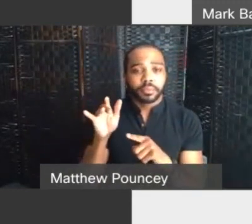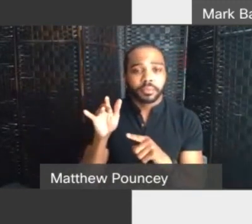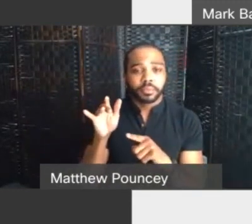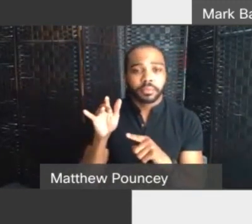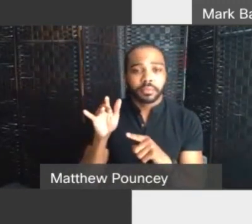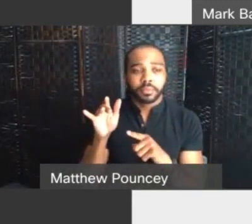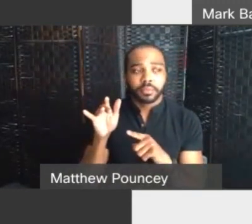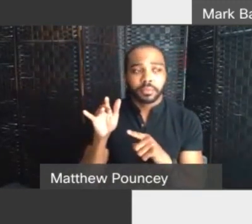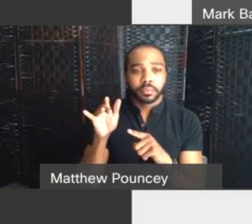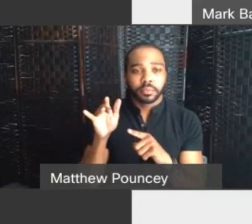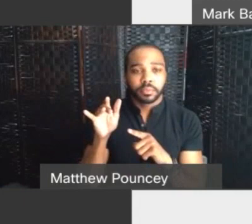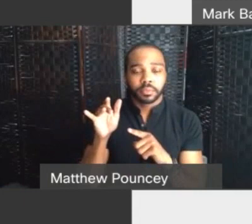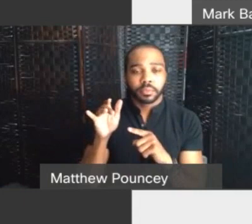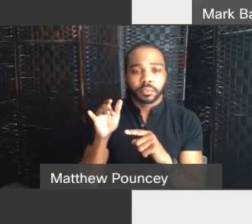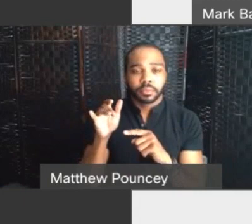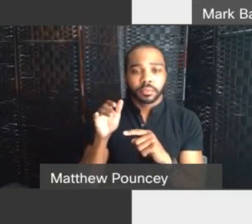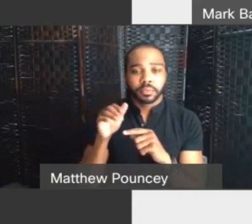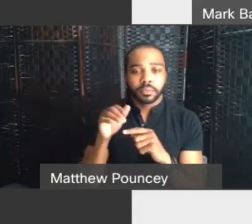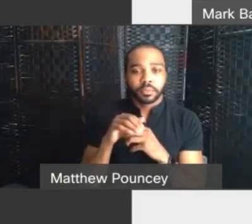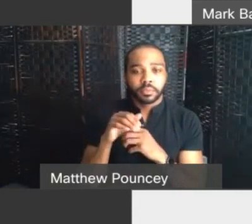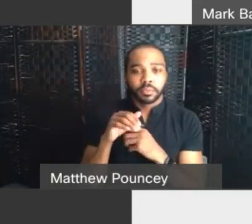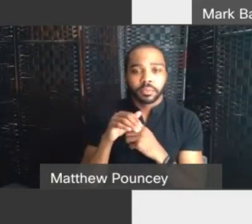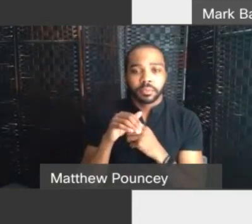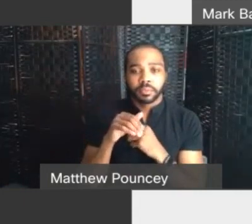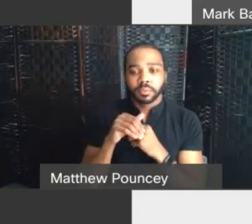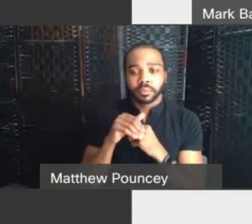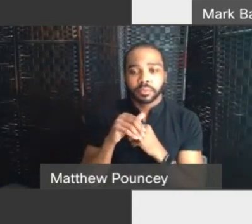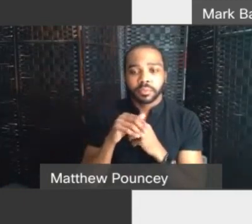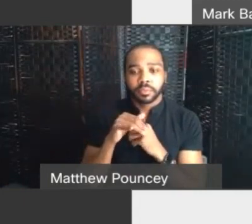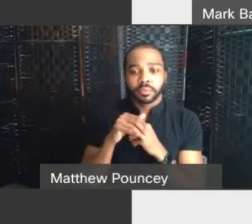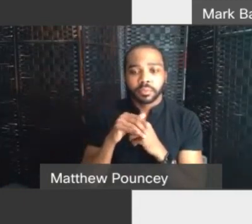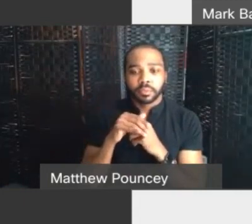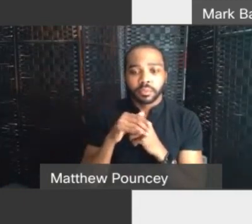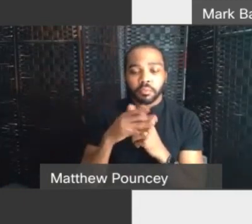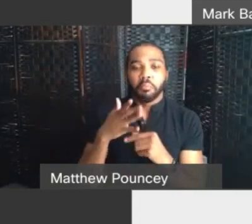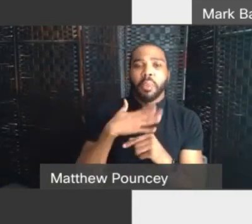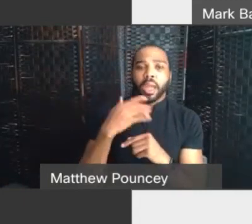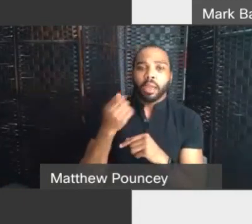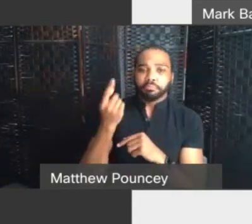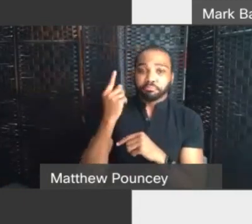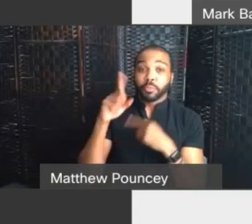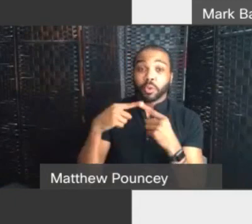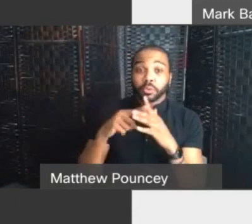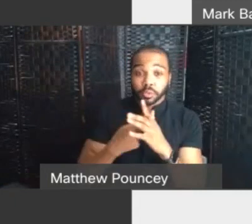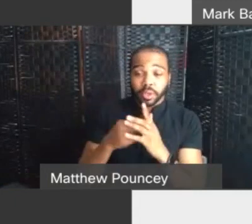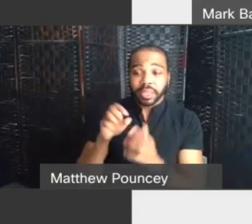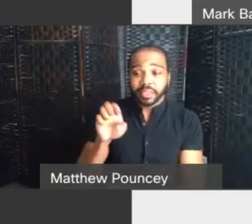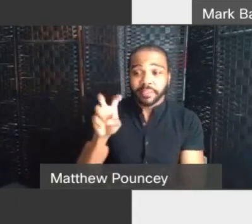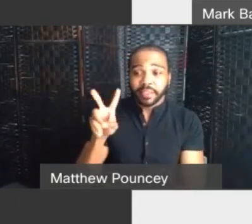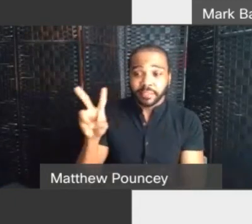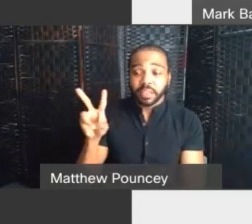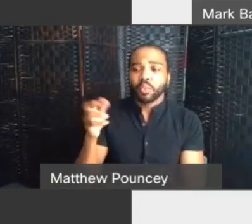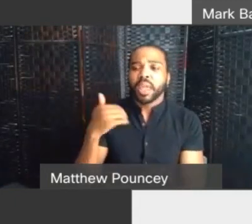it's my understanding that once we've started doing the EVV, there are ways that